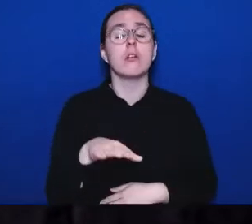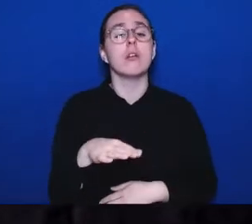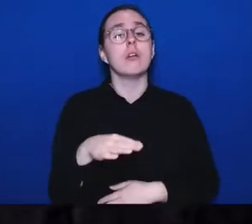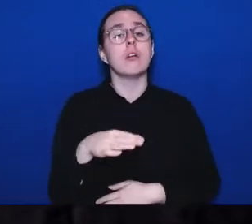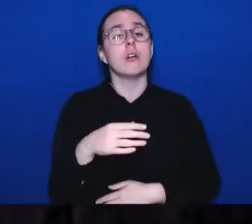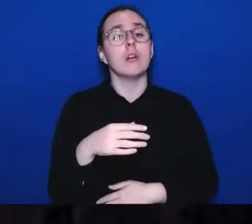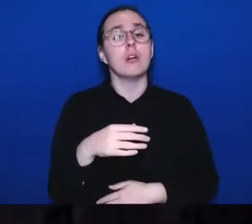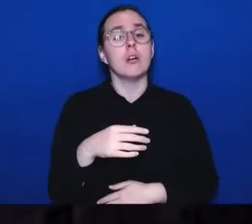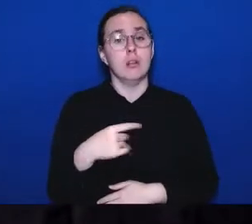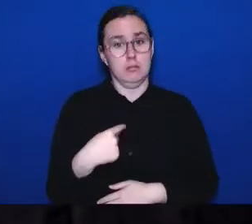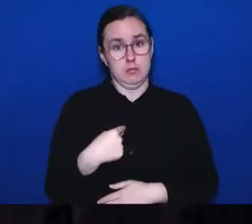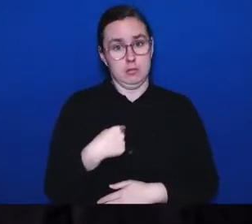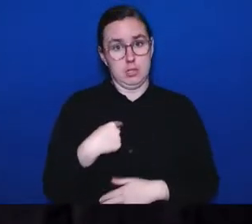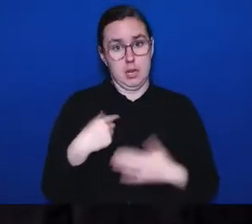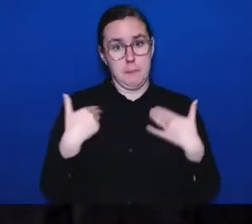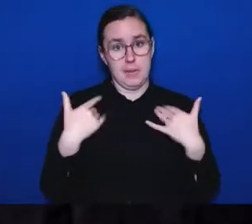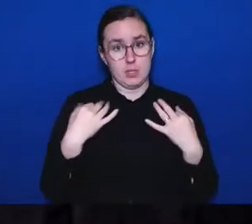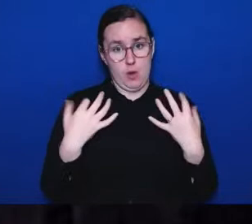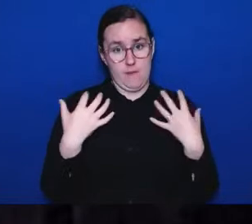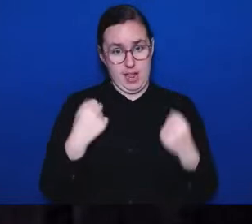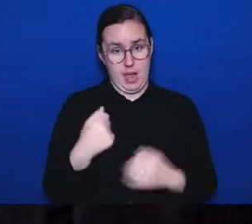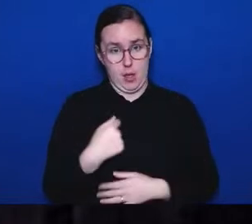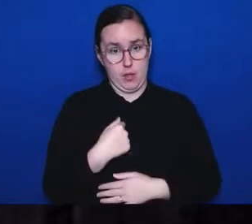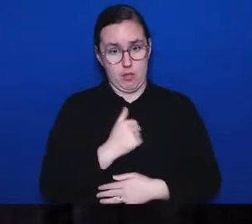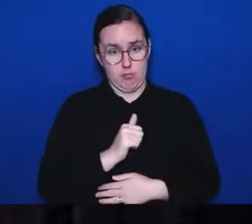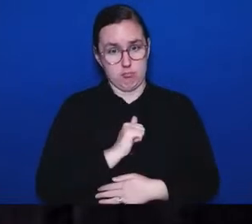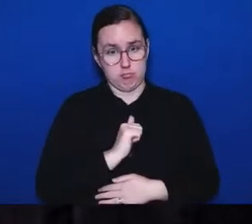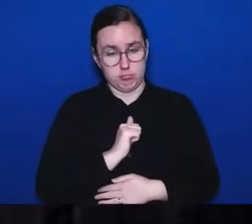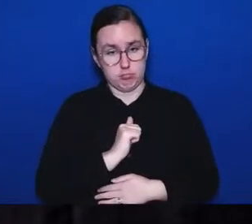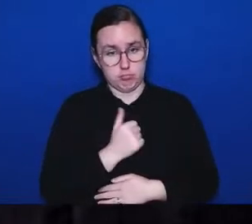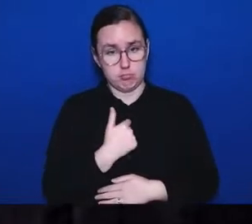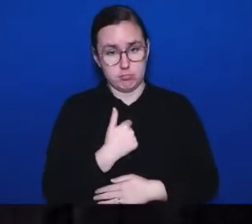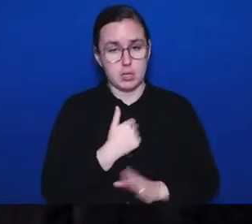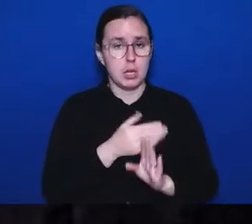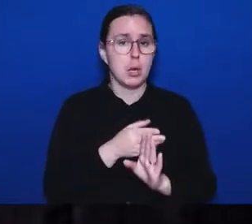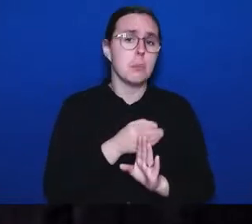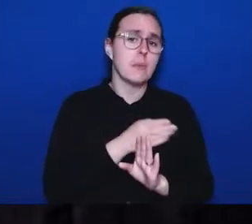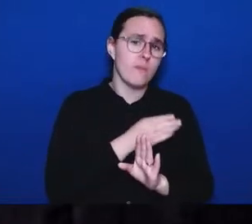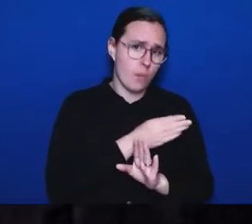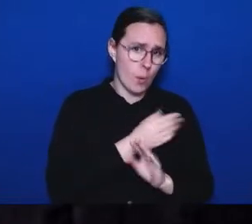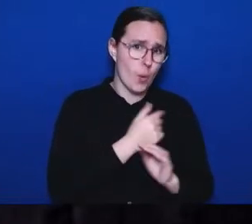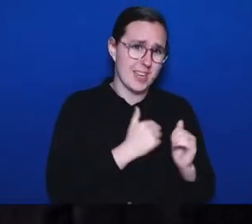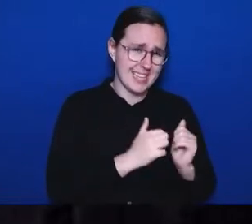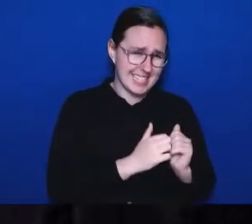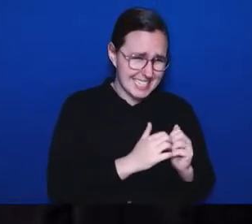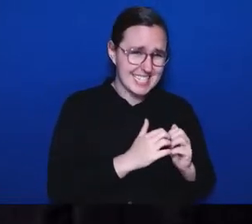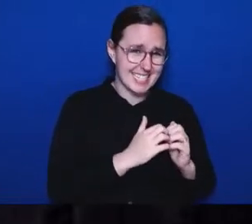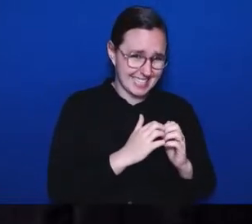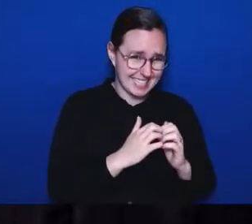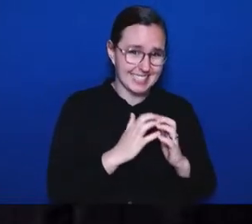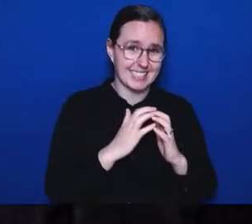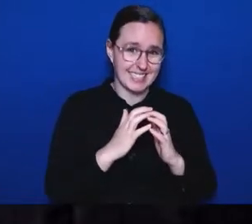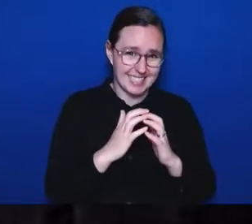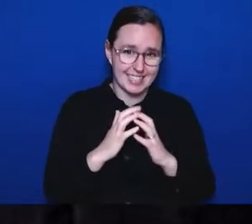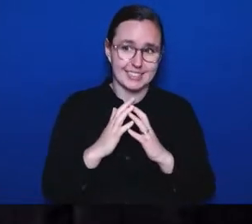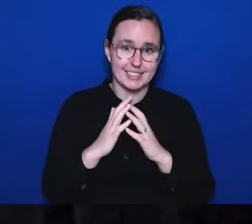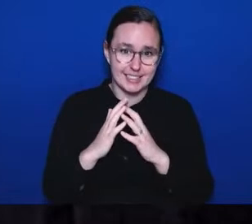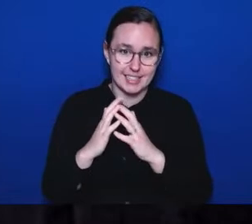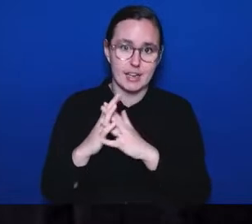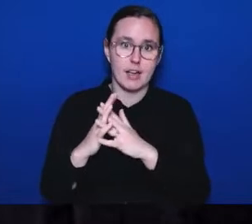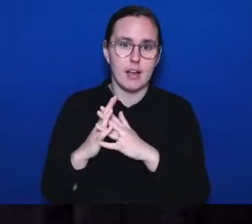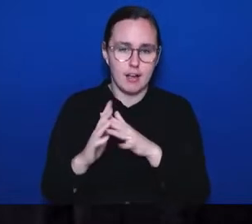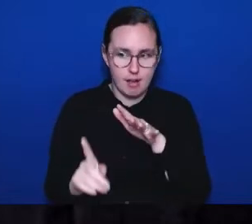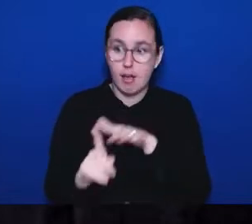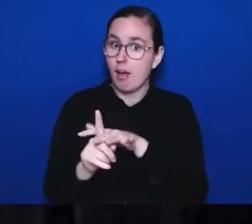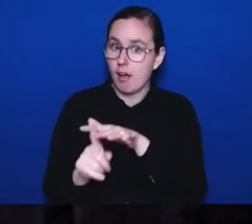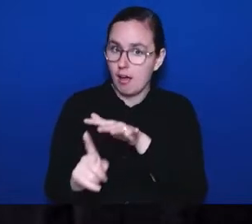number of nurse practitioners per capita. One of my predecessors, George Abbott, had really created and, as Minister of Health, had led